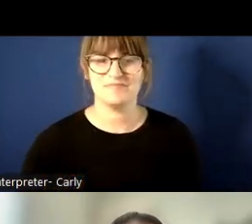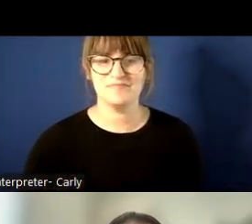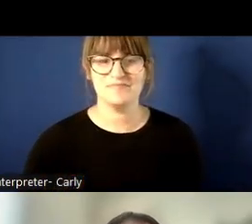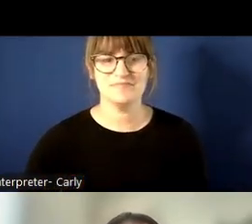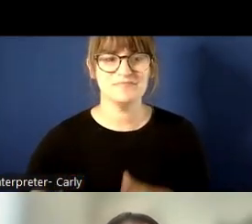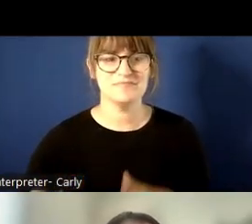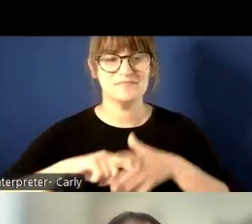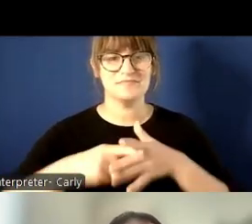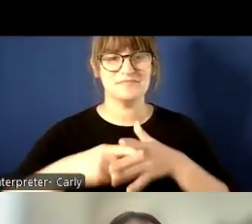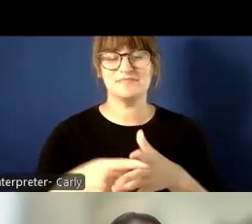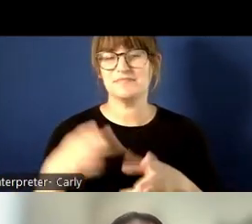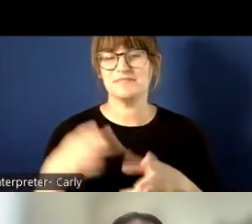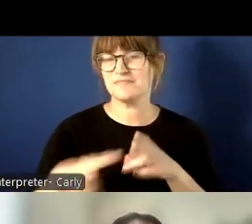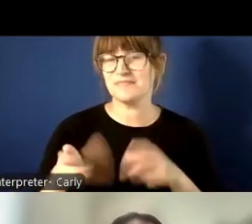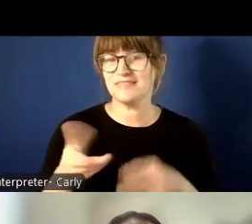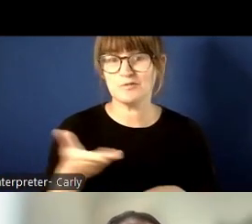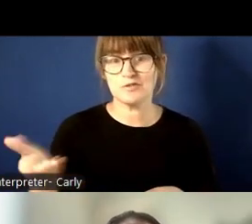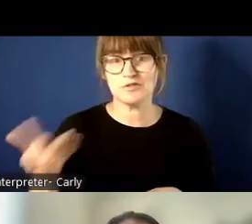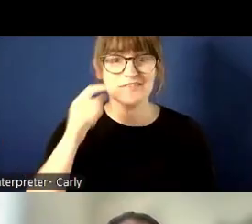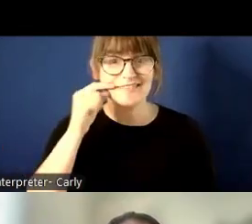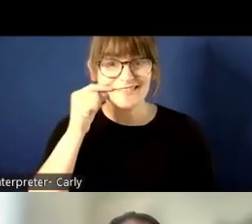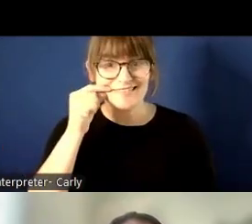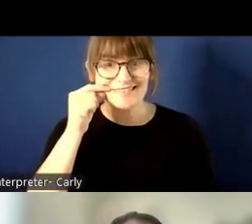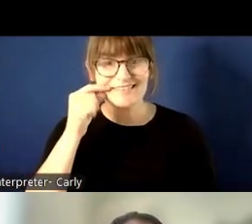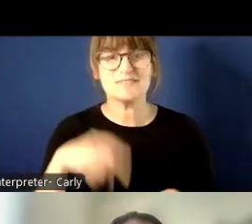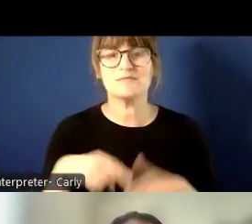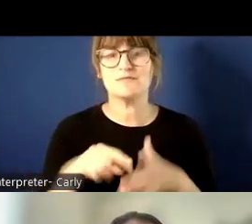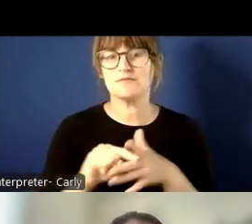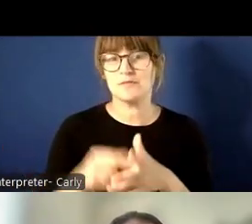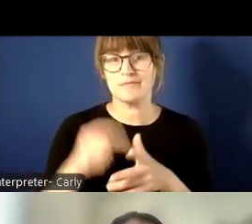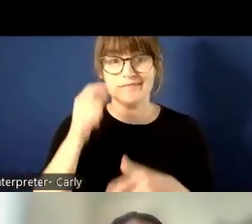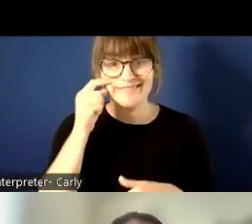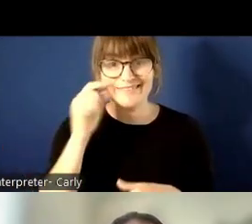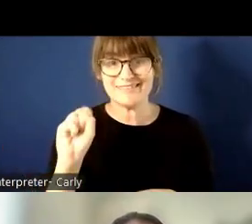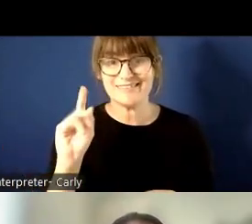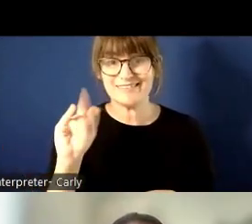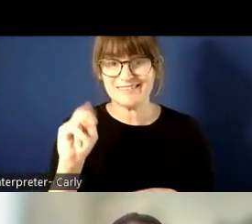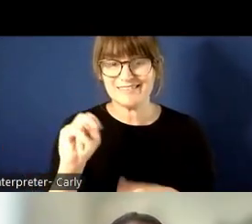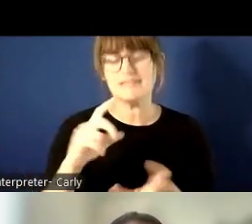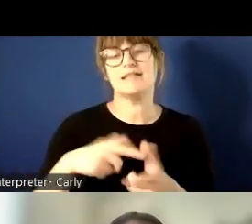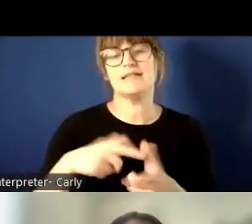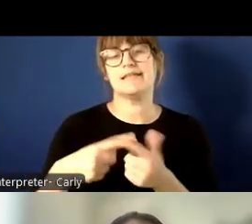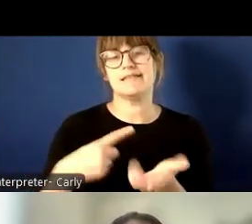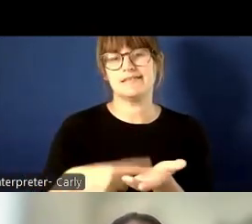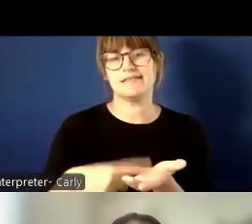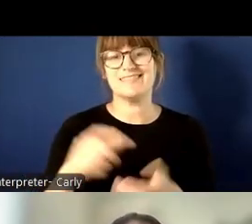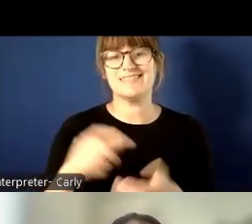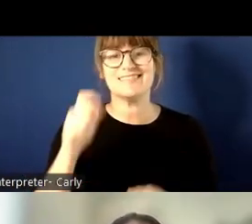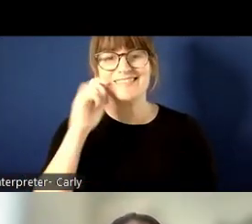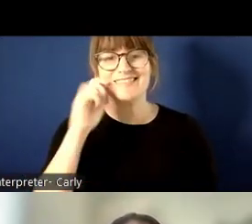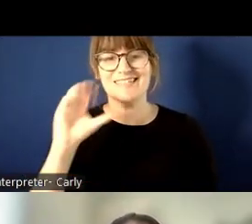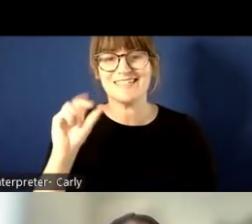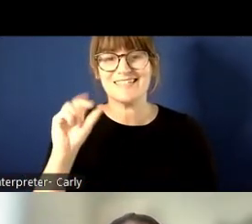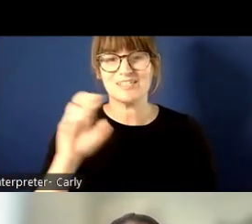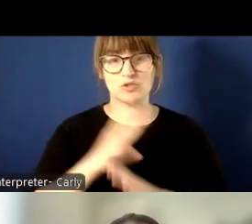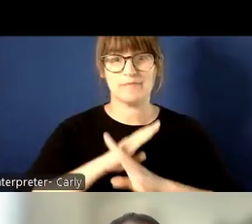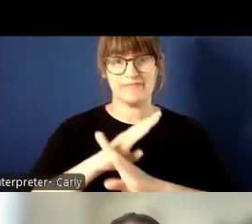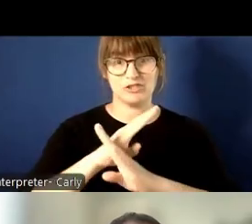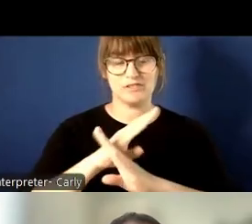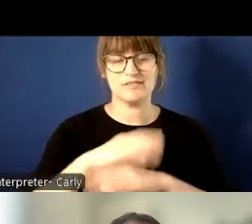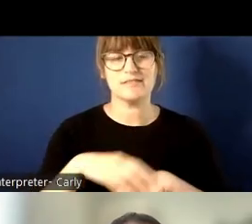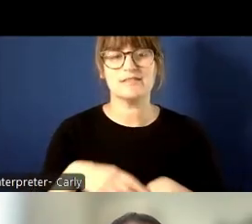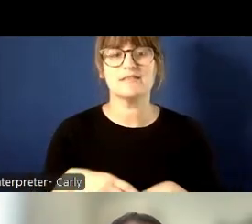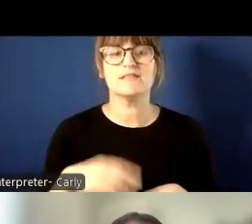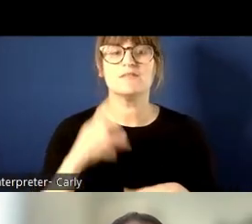going to have an introduction to the skin. We're going to move from there into skin cancer prevention. We're going to talk about some skin cancer